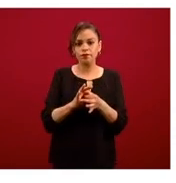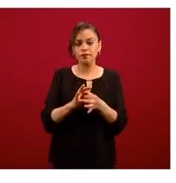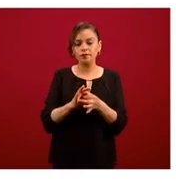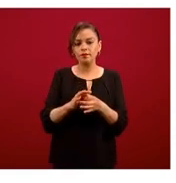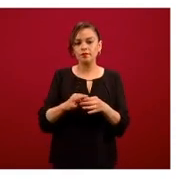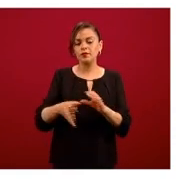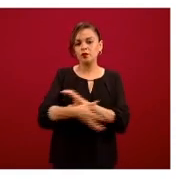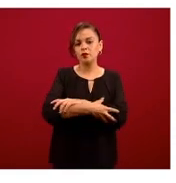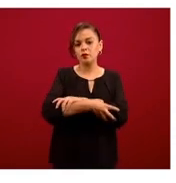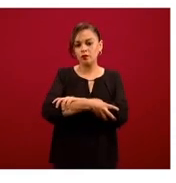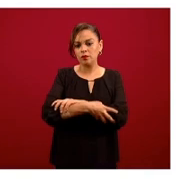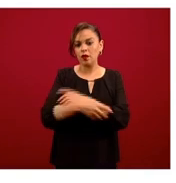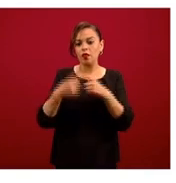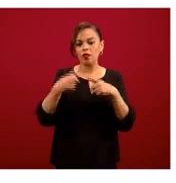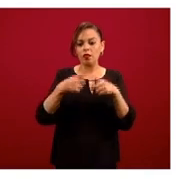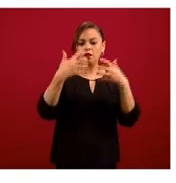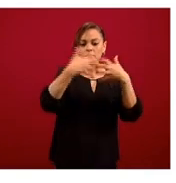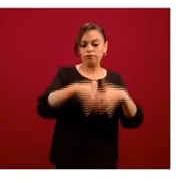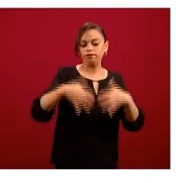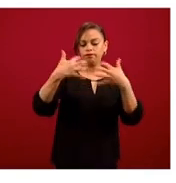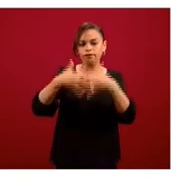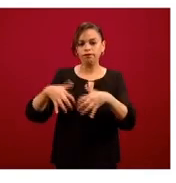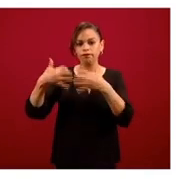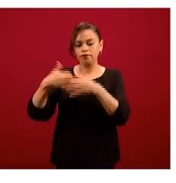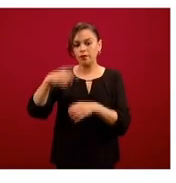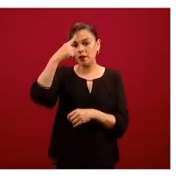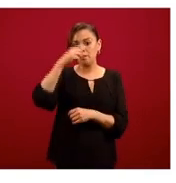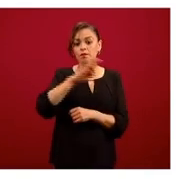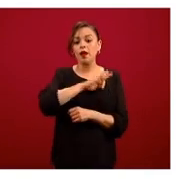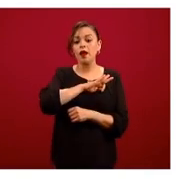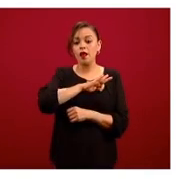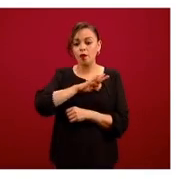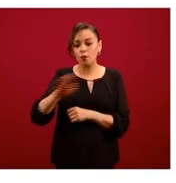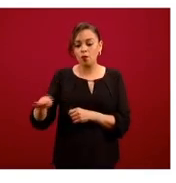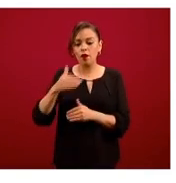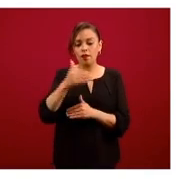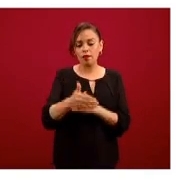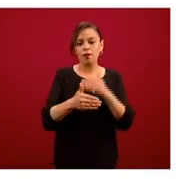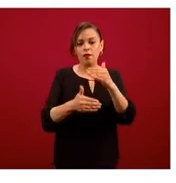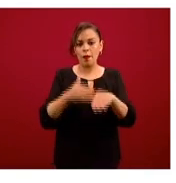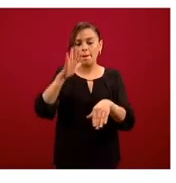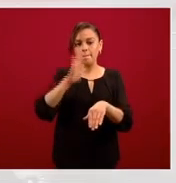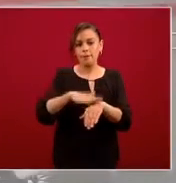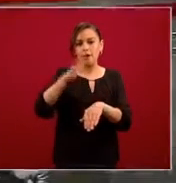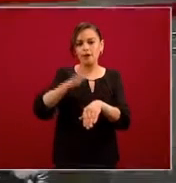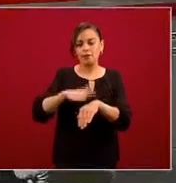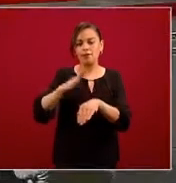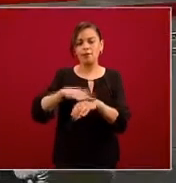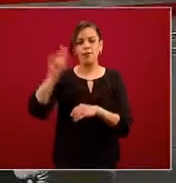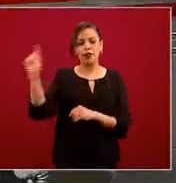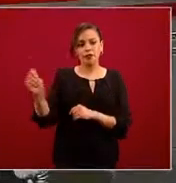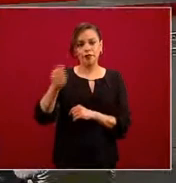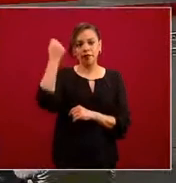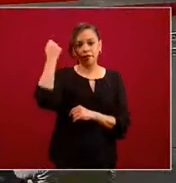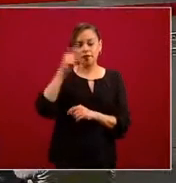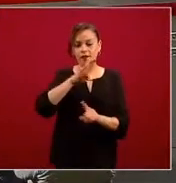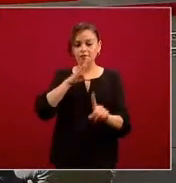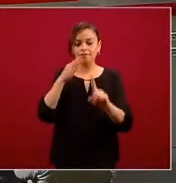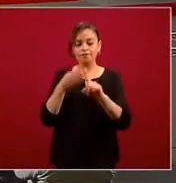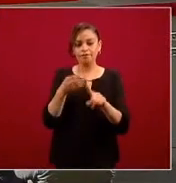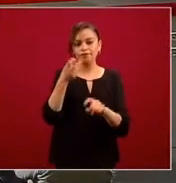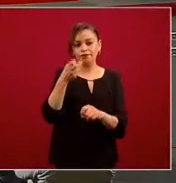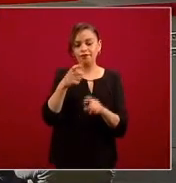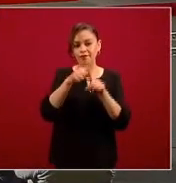have biomedical security standards, and we want to continue with this